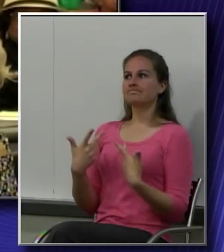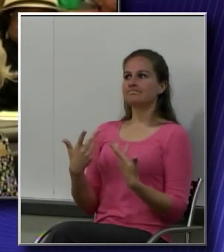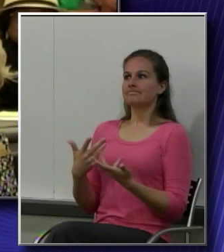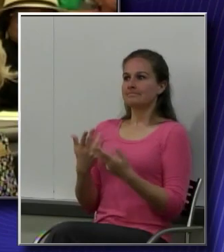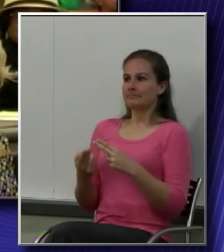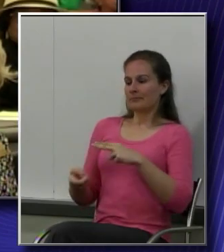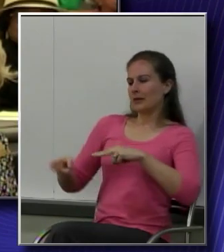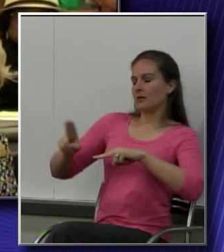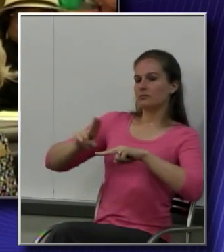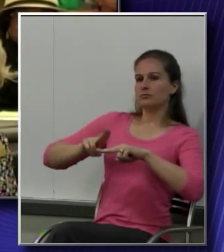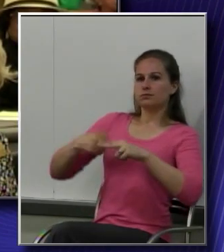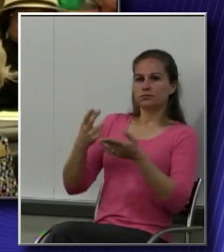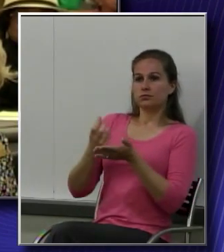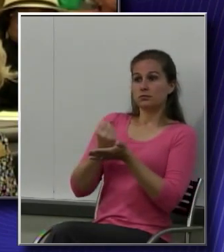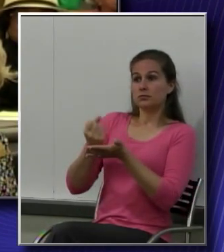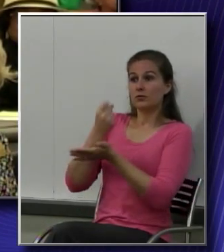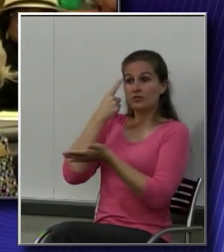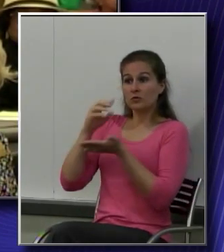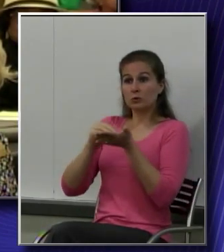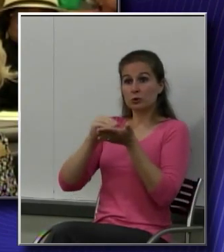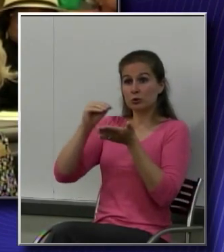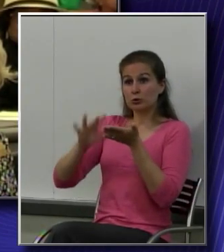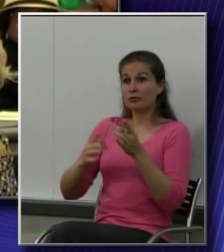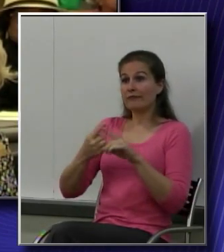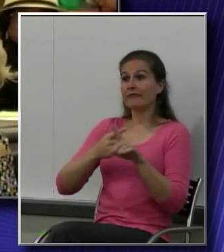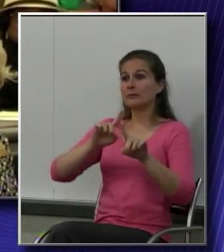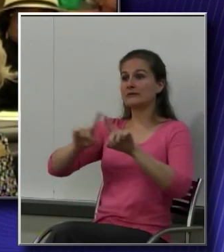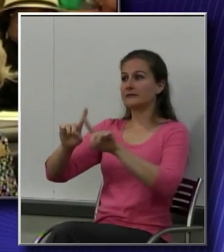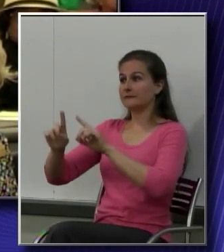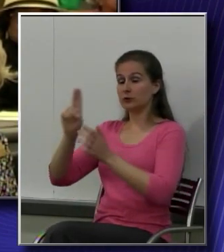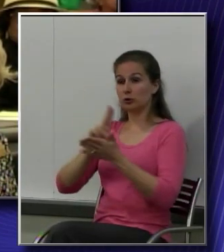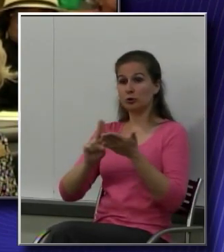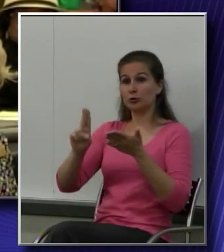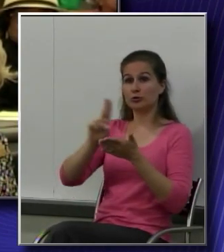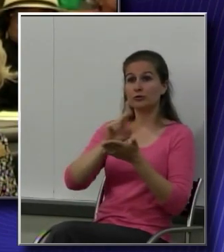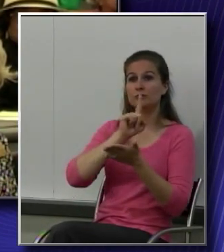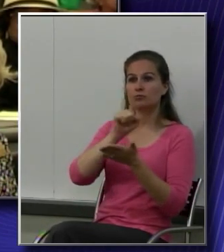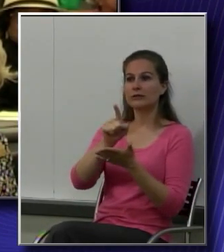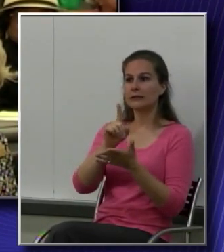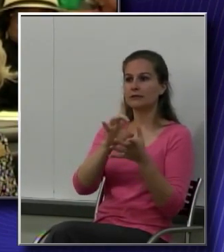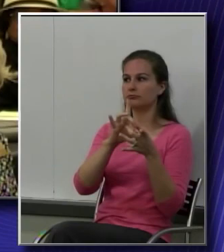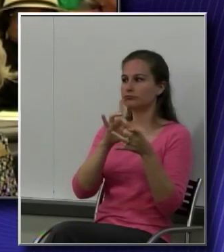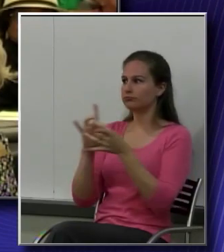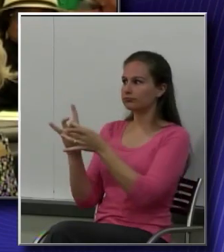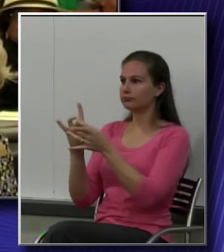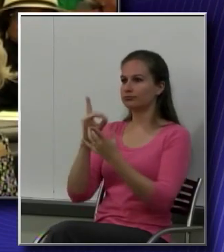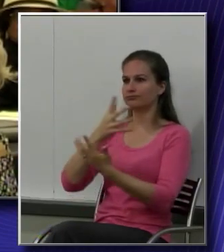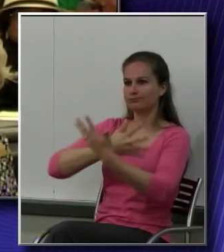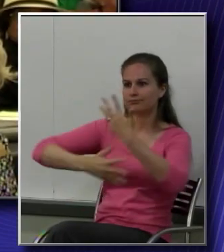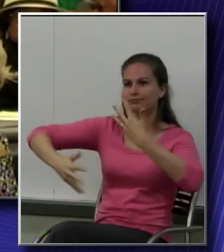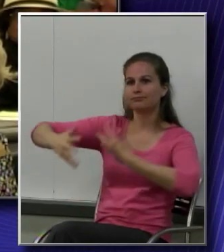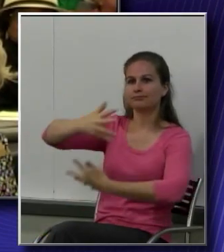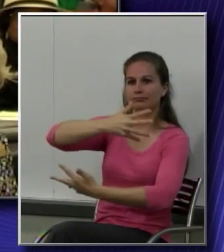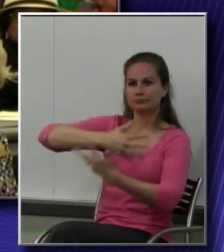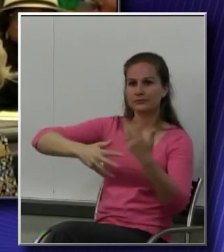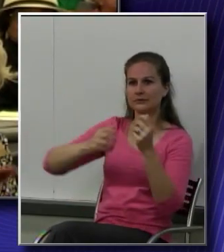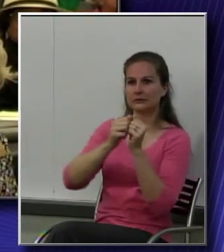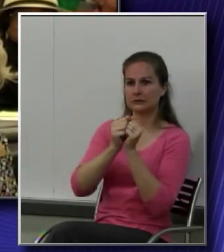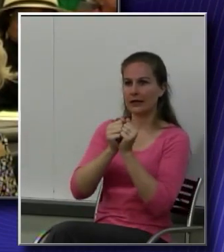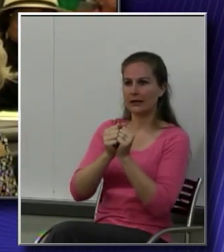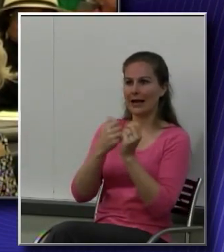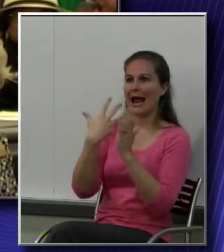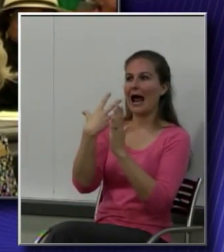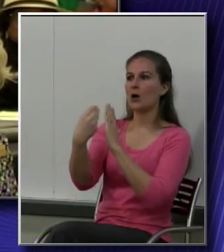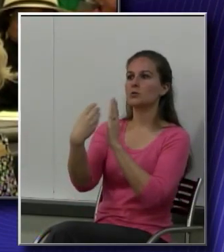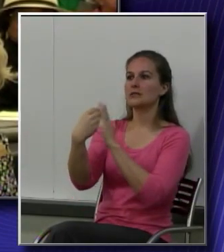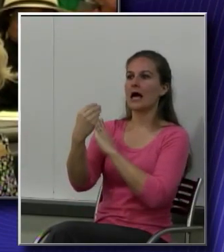increases opportunities for students from various universities to interact with each other outside